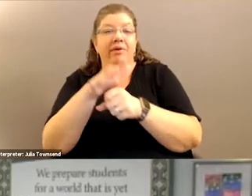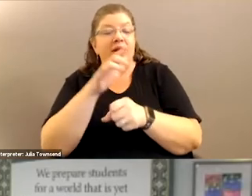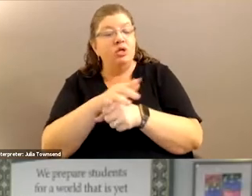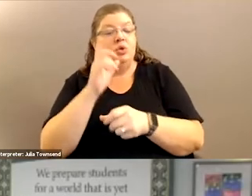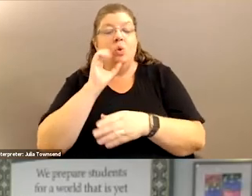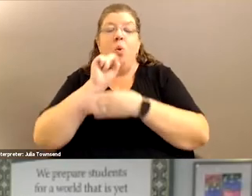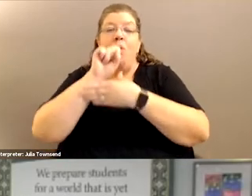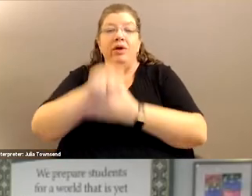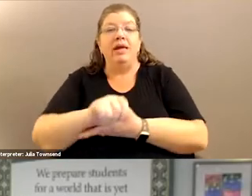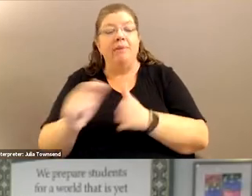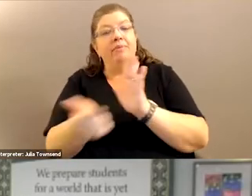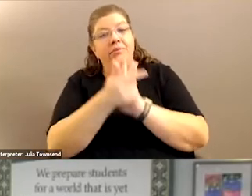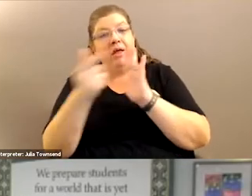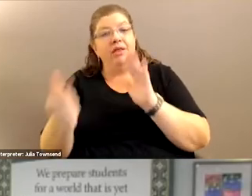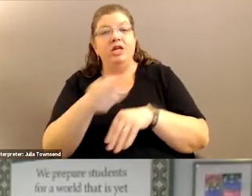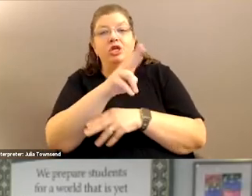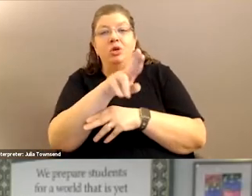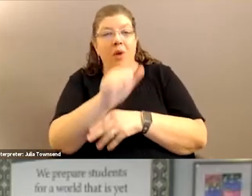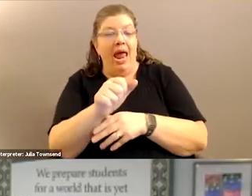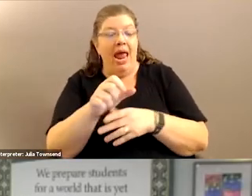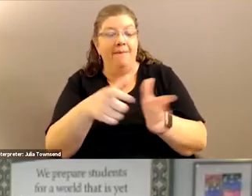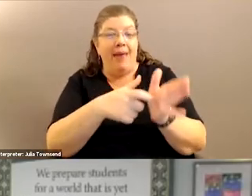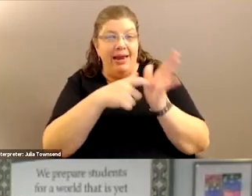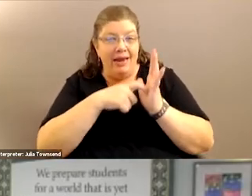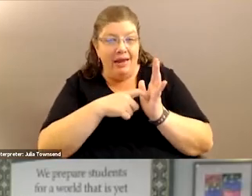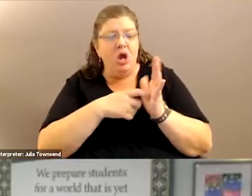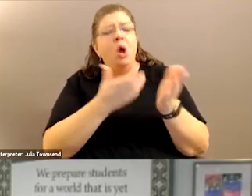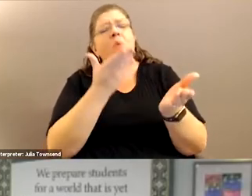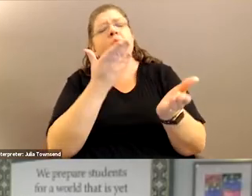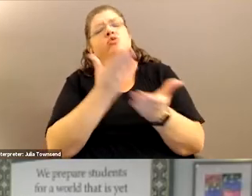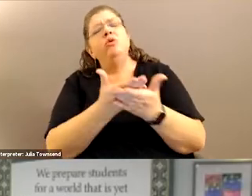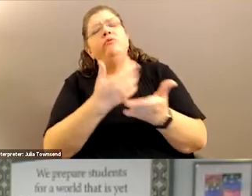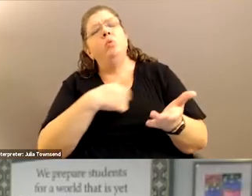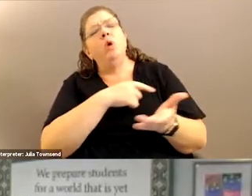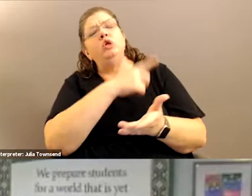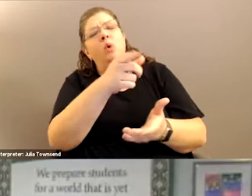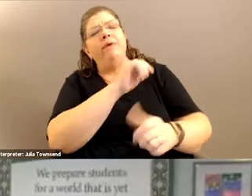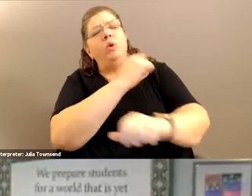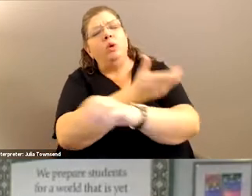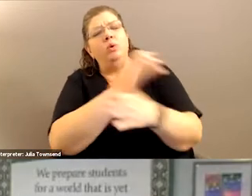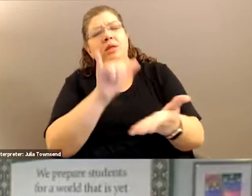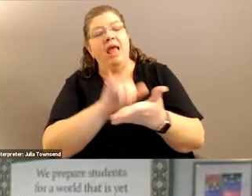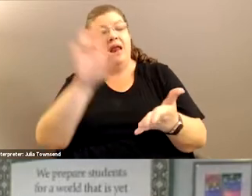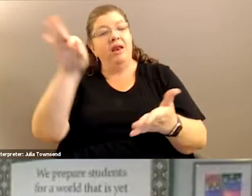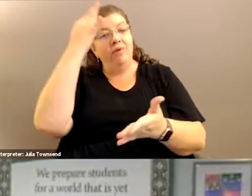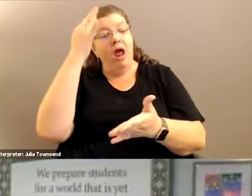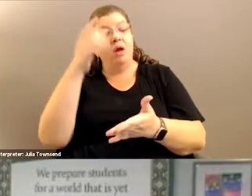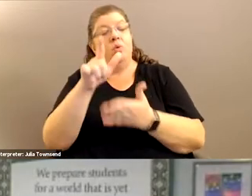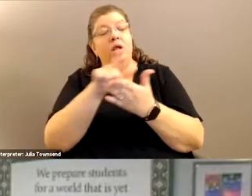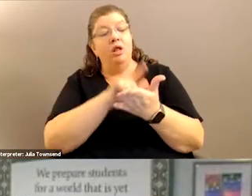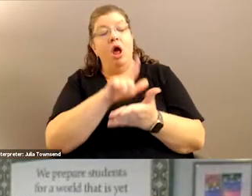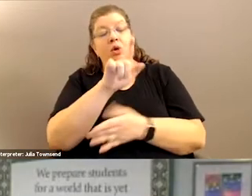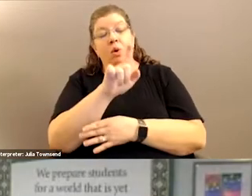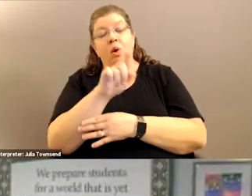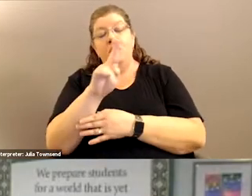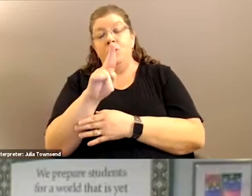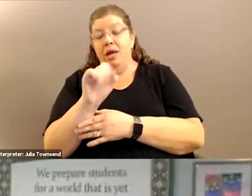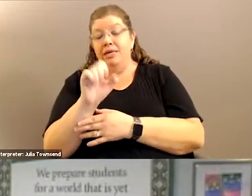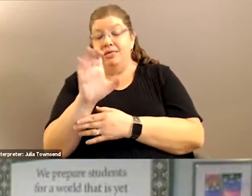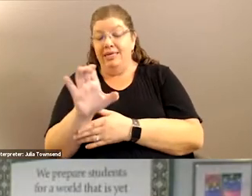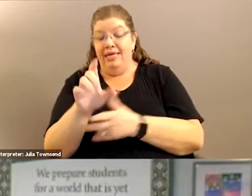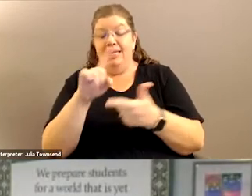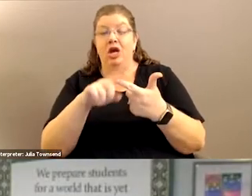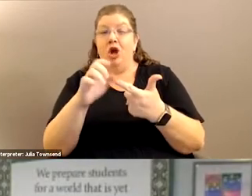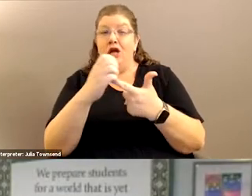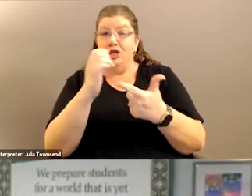of these eua mandates you need to prove you have the authority to do this because federal law 21 usc the constitution and bill of rights say